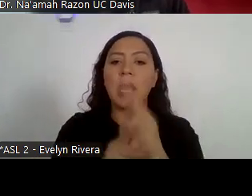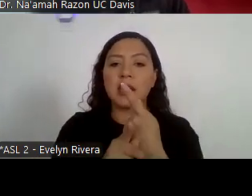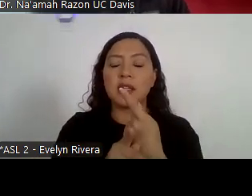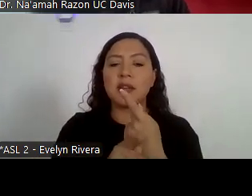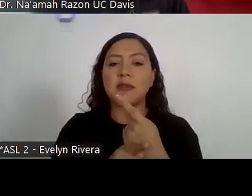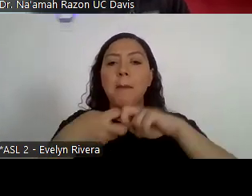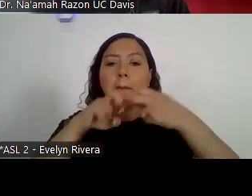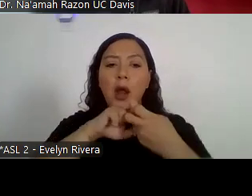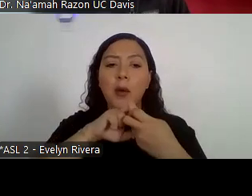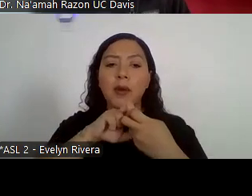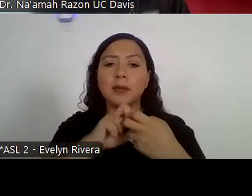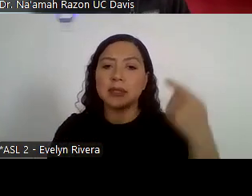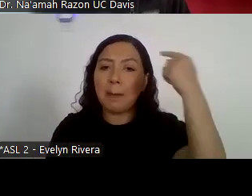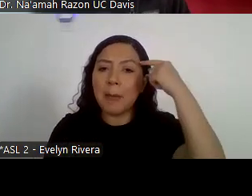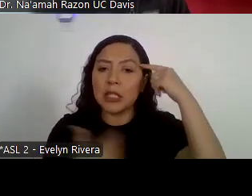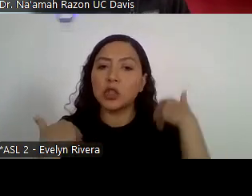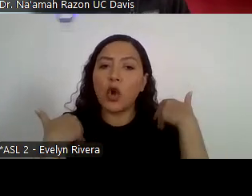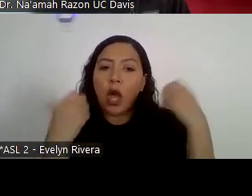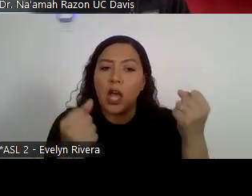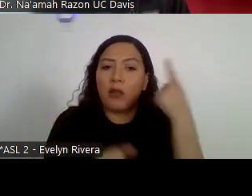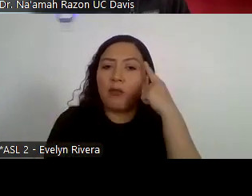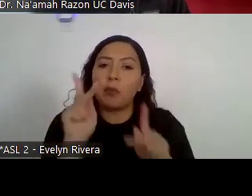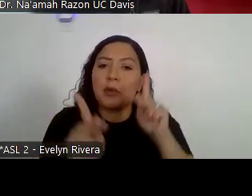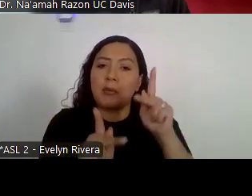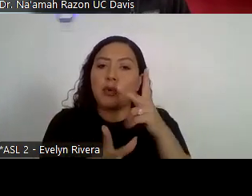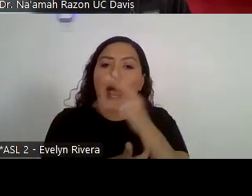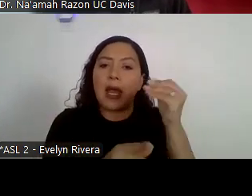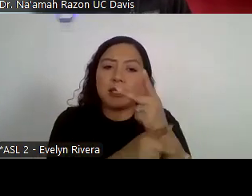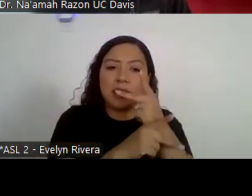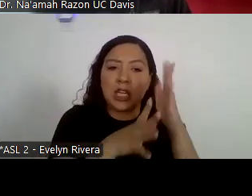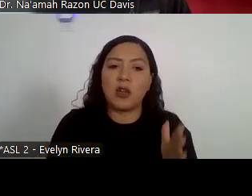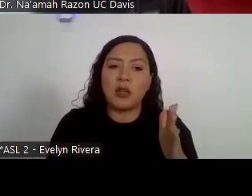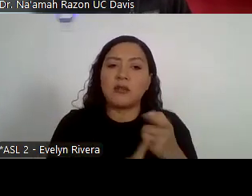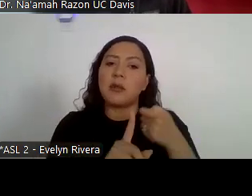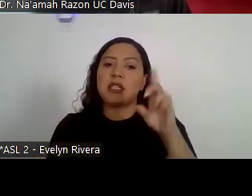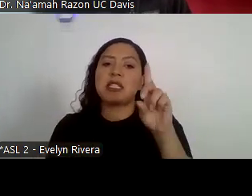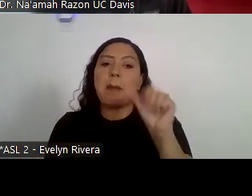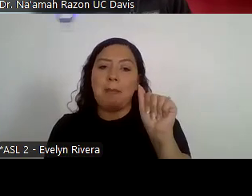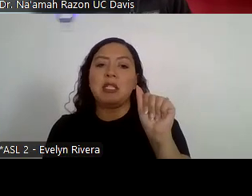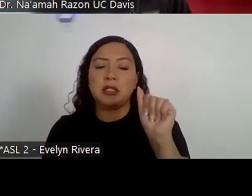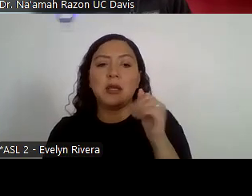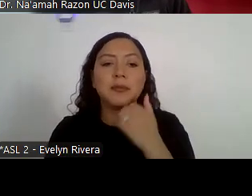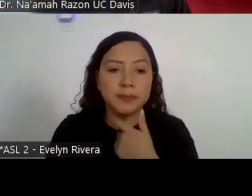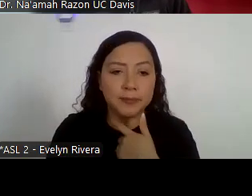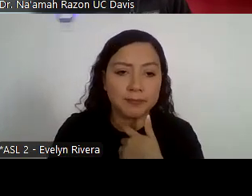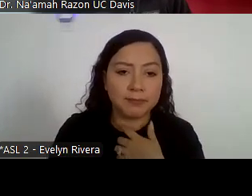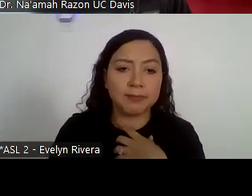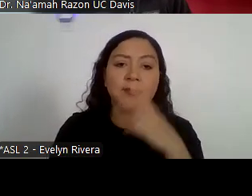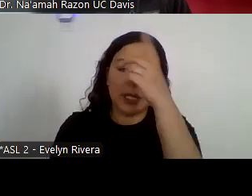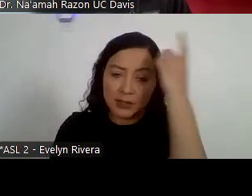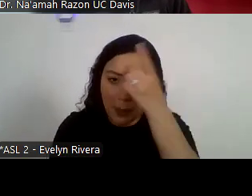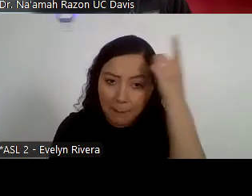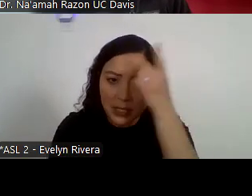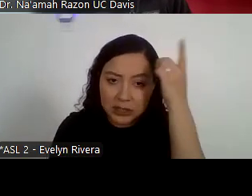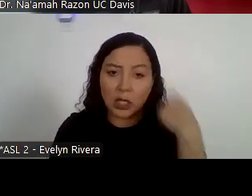and dementia. So just to give you the voice of a caregiver who is an immigrant from Colombia and cares for her father with dementia, she